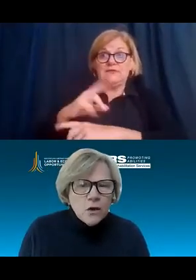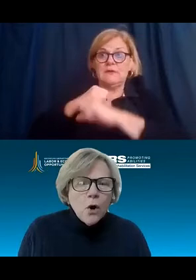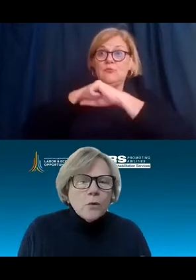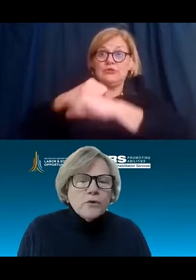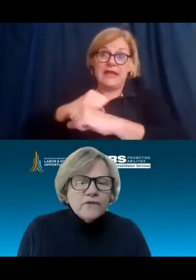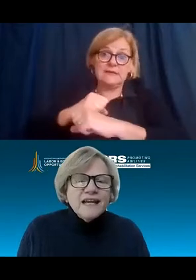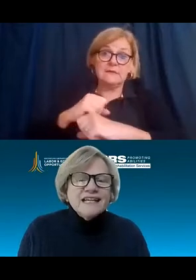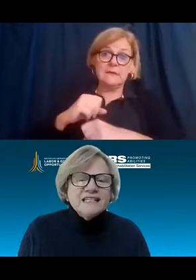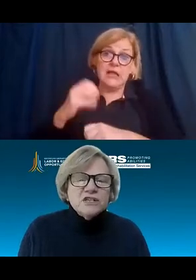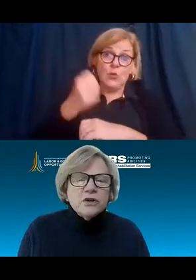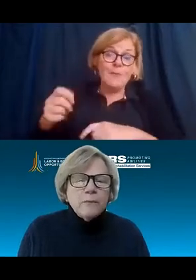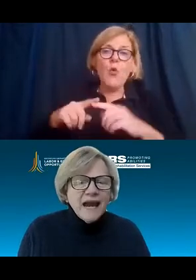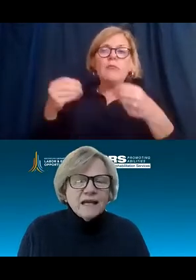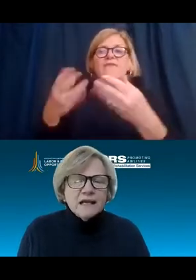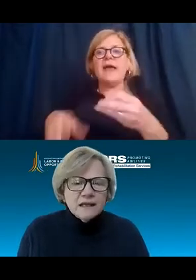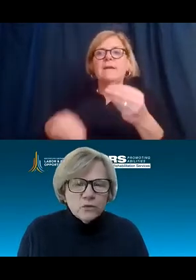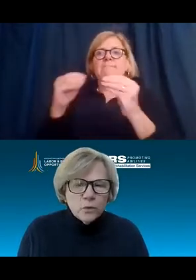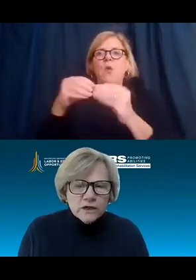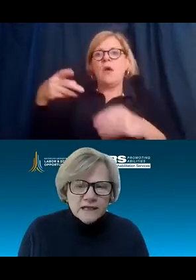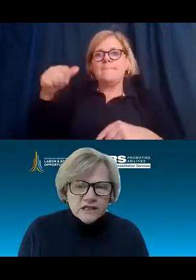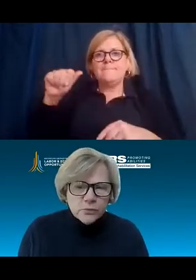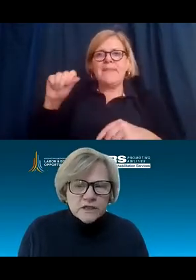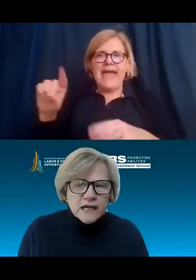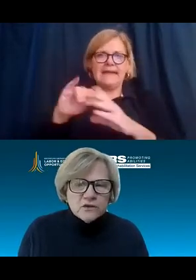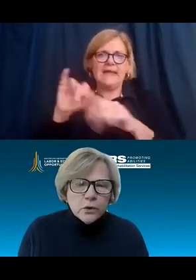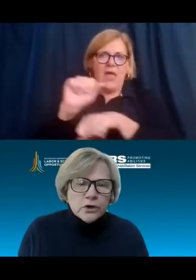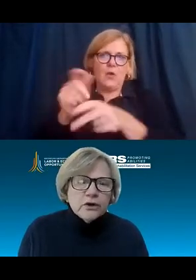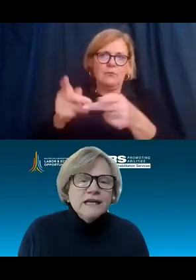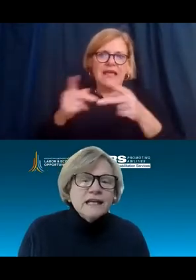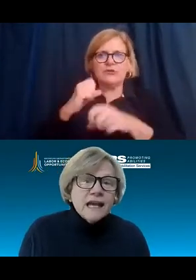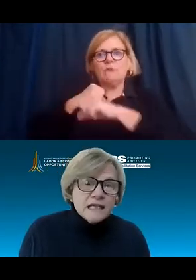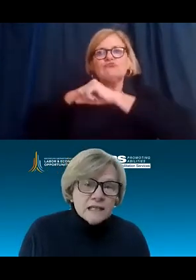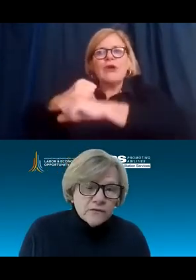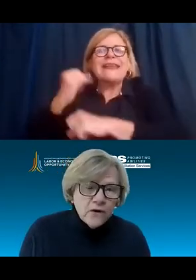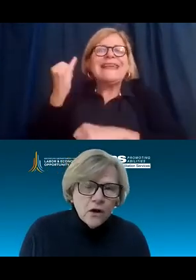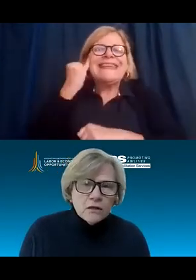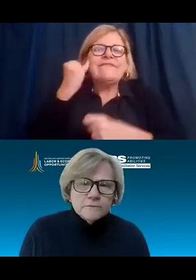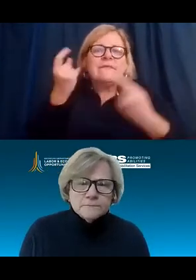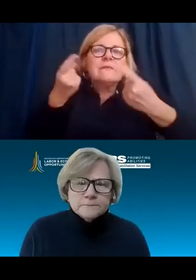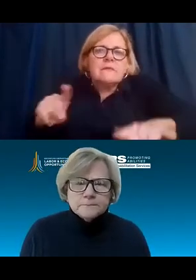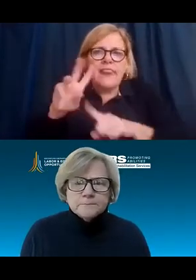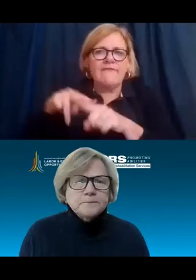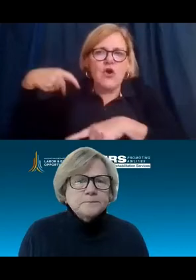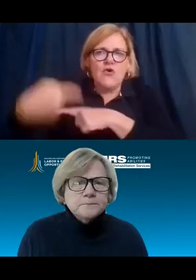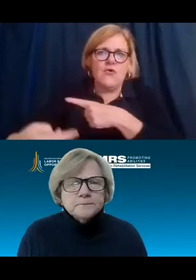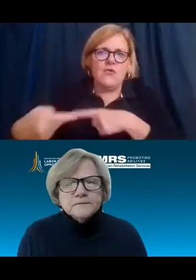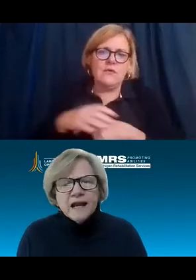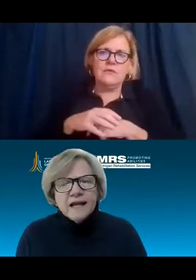equipment or providing additional padding in the worksite to protect the worker in case of a fall.